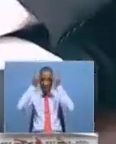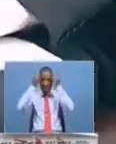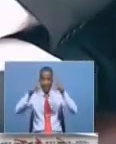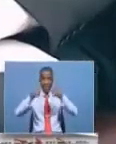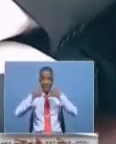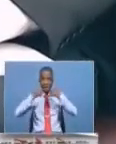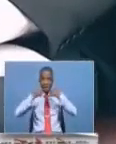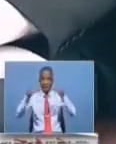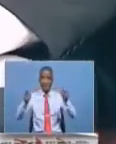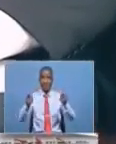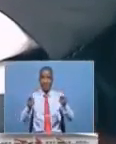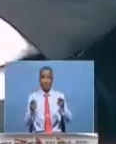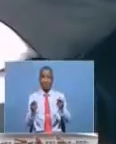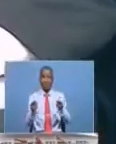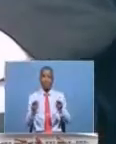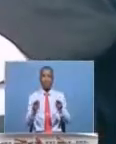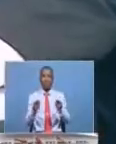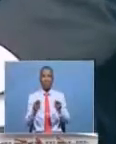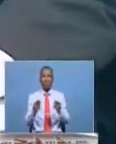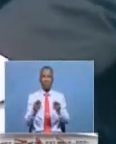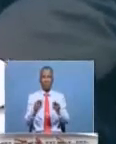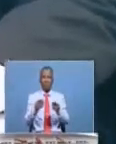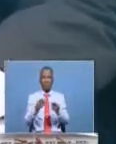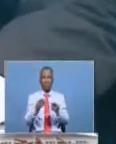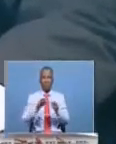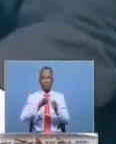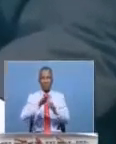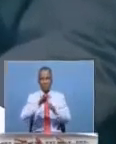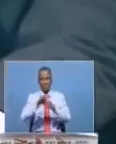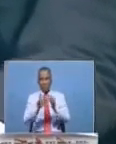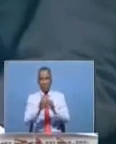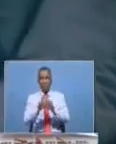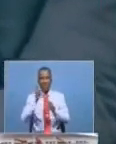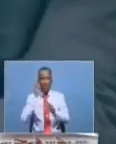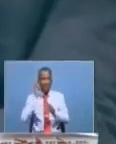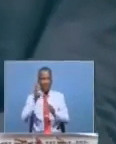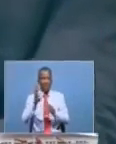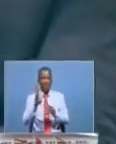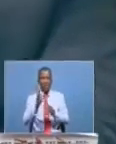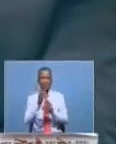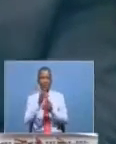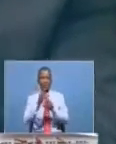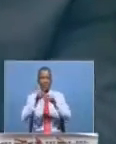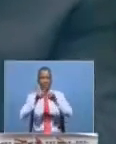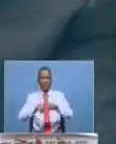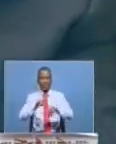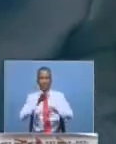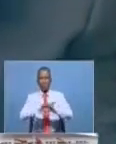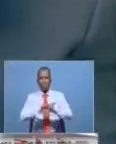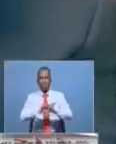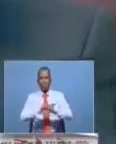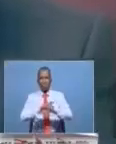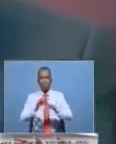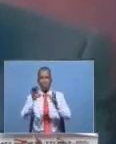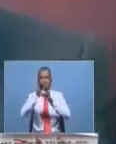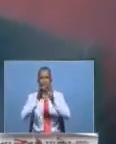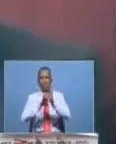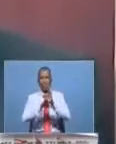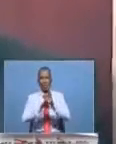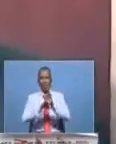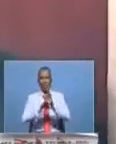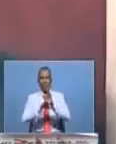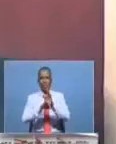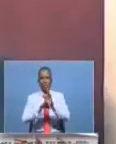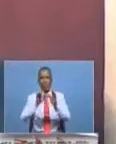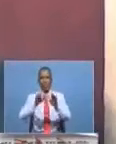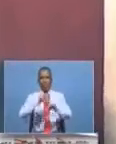existence or extent of a civil right or obligation shall, subject to the provisions of this Constitution, shall be established by law